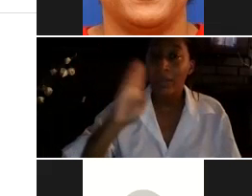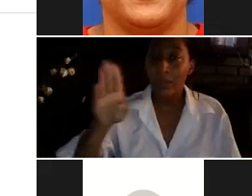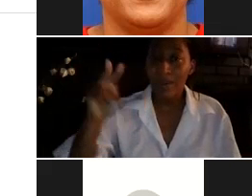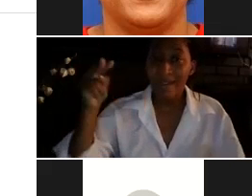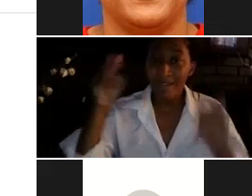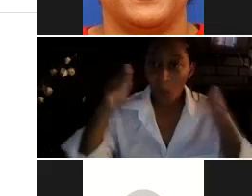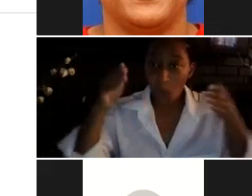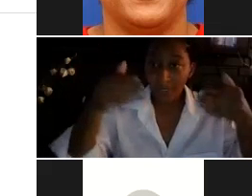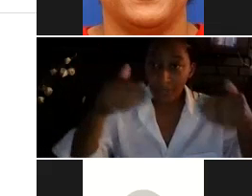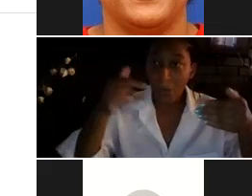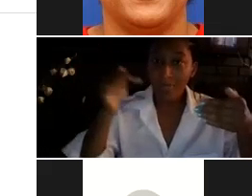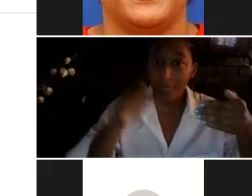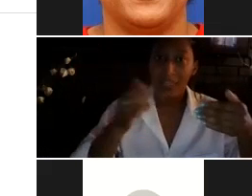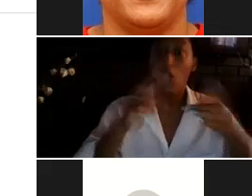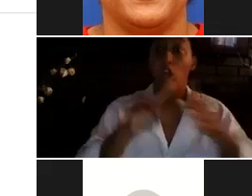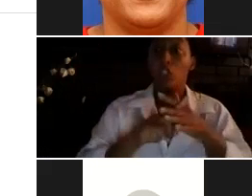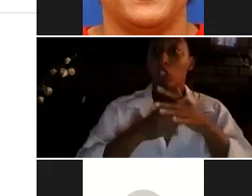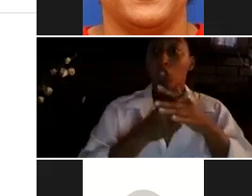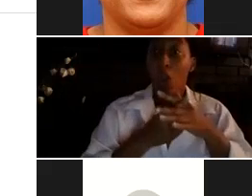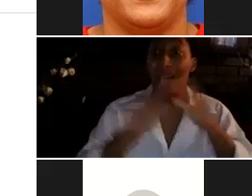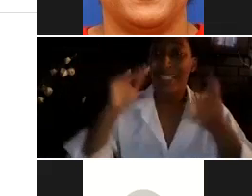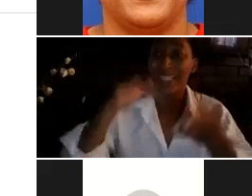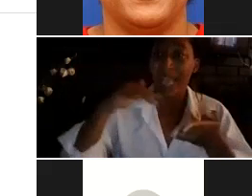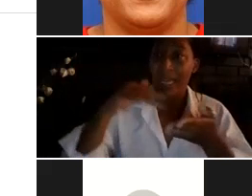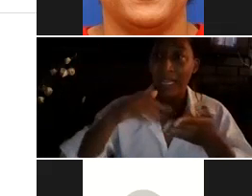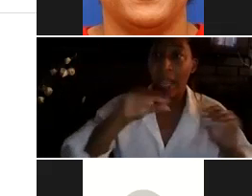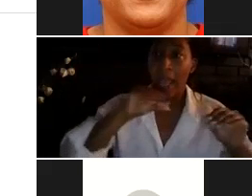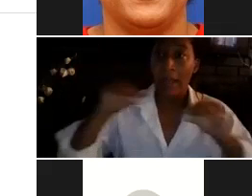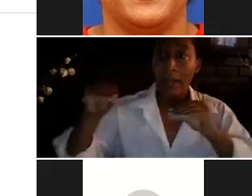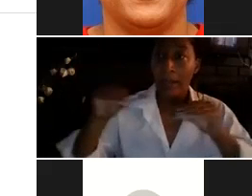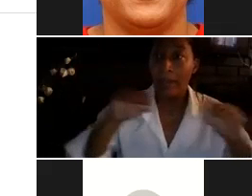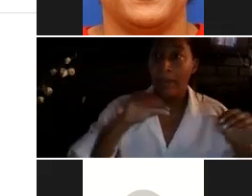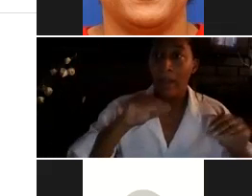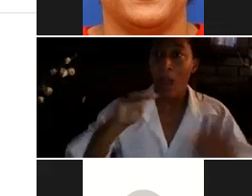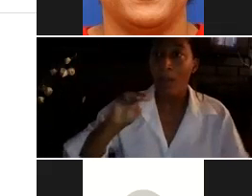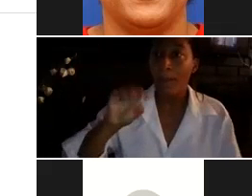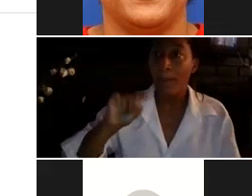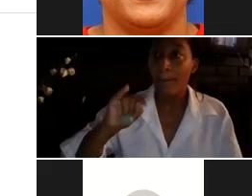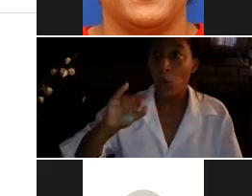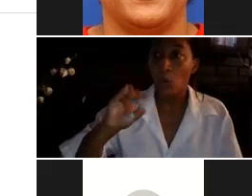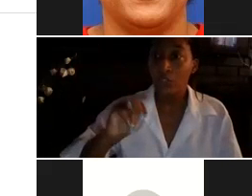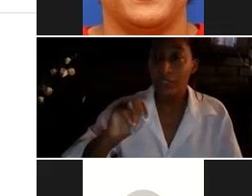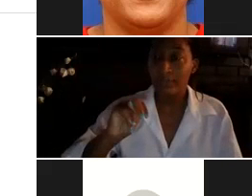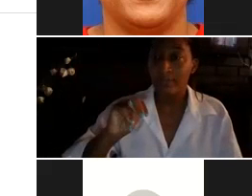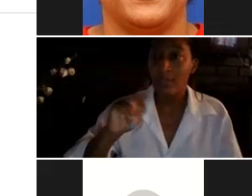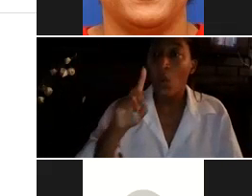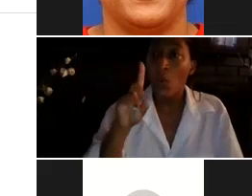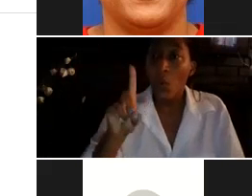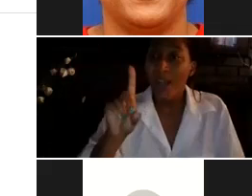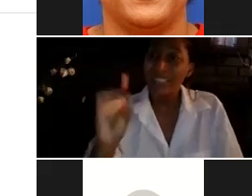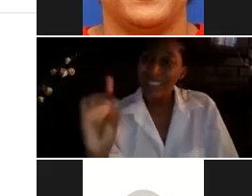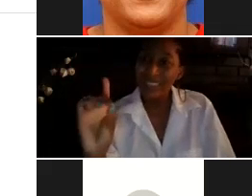our study of motion. So we're going to be looking at one-dimensional motion. I just abbreviated it as 1D